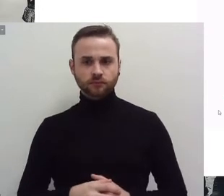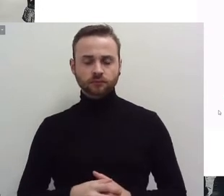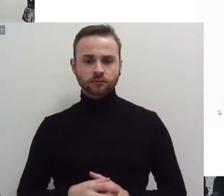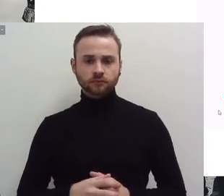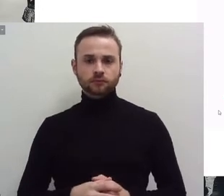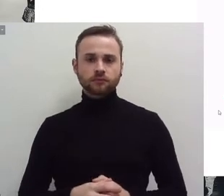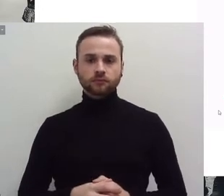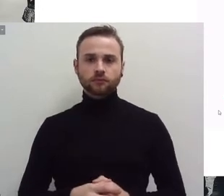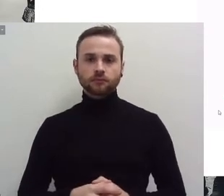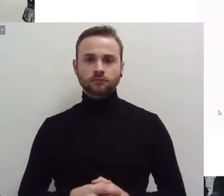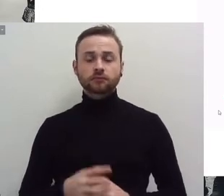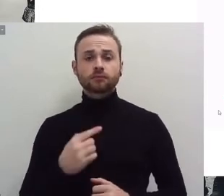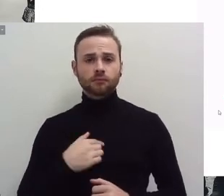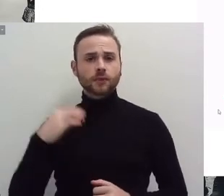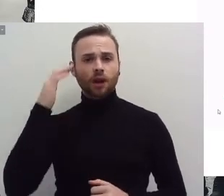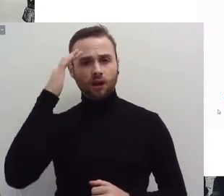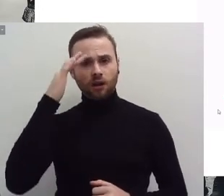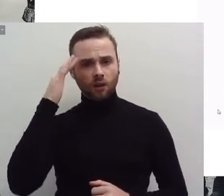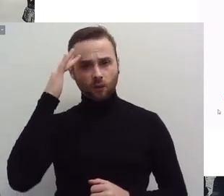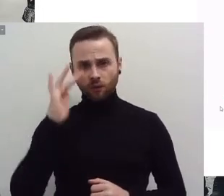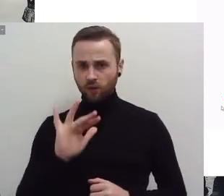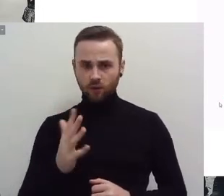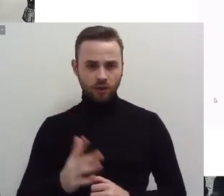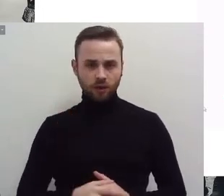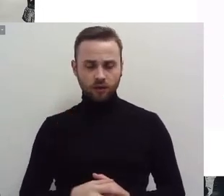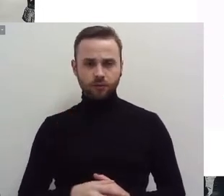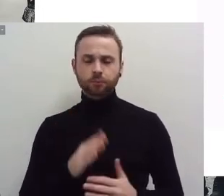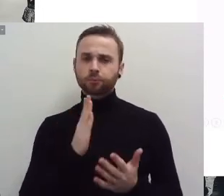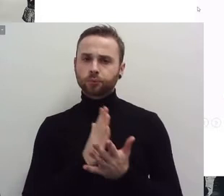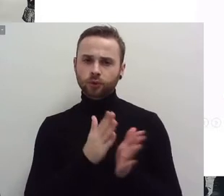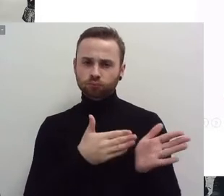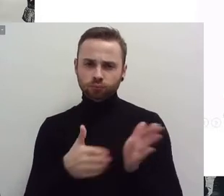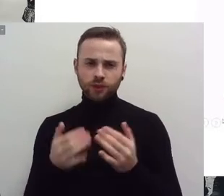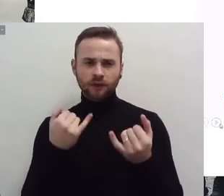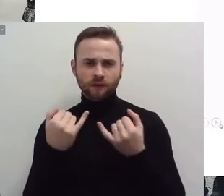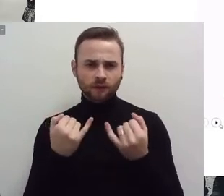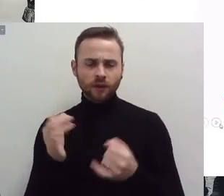and empowerment of children and young people in alternative care.